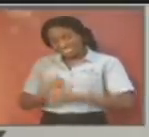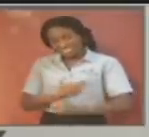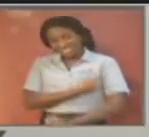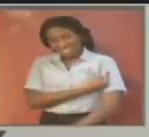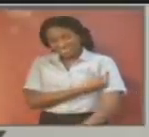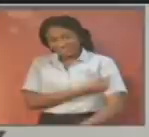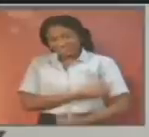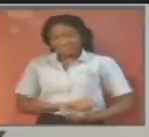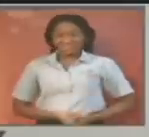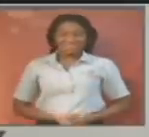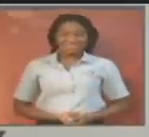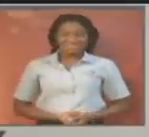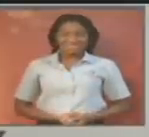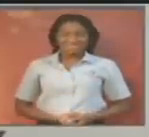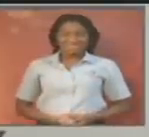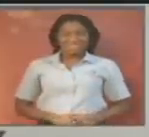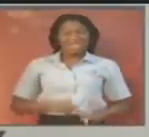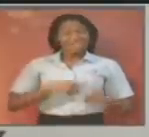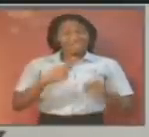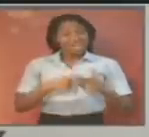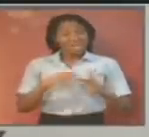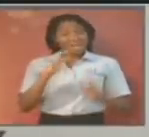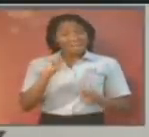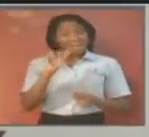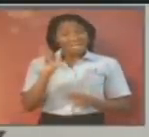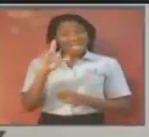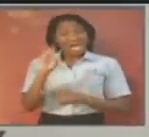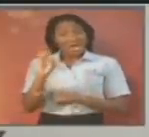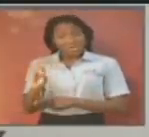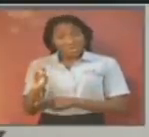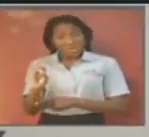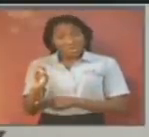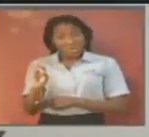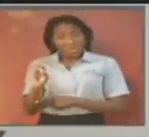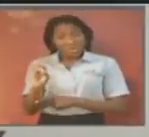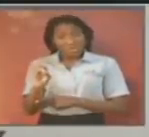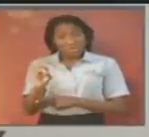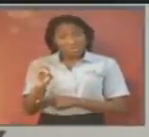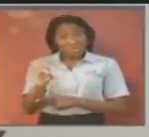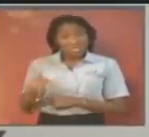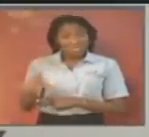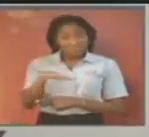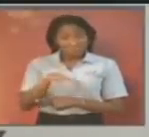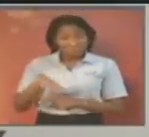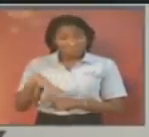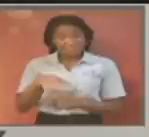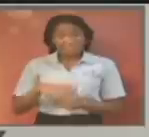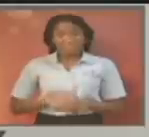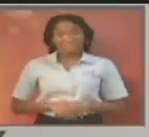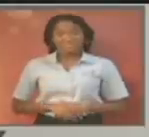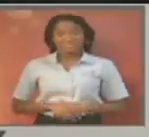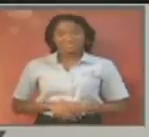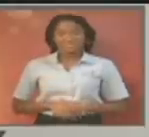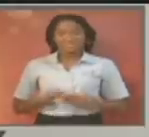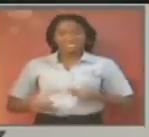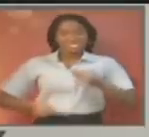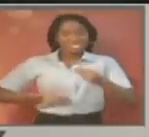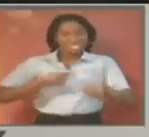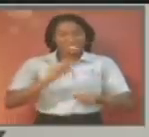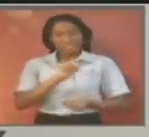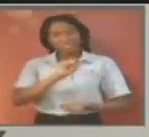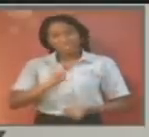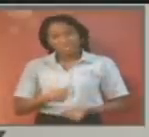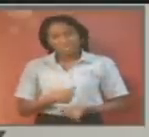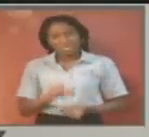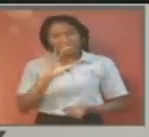next center would be the Mayaro Sporting Complex. We aim to deliver 1,513